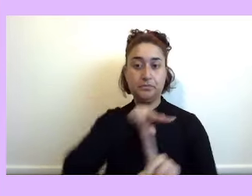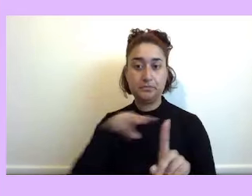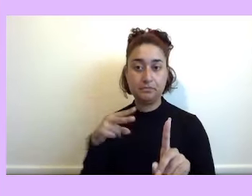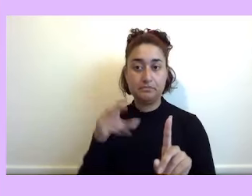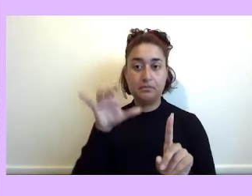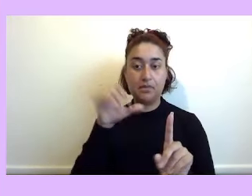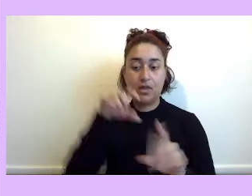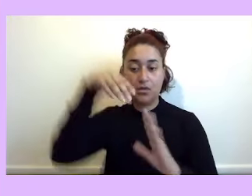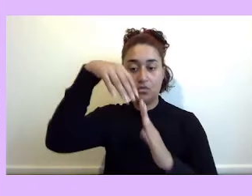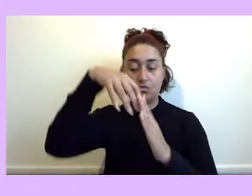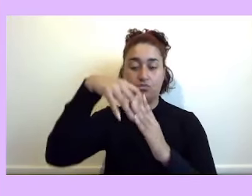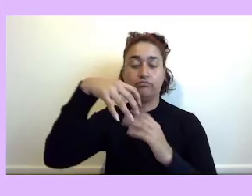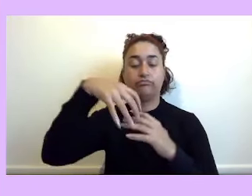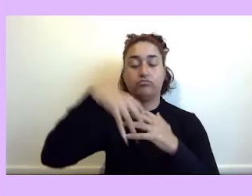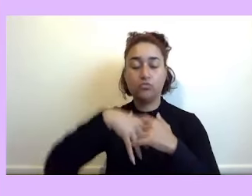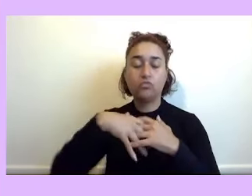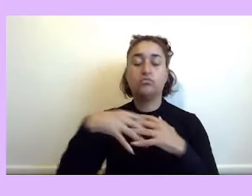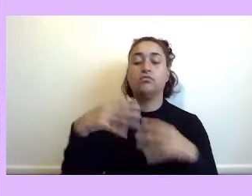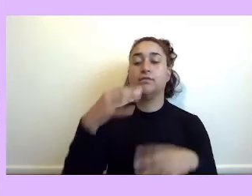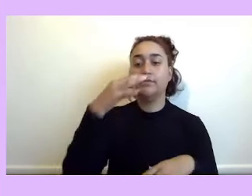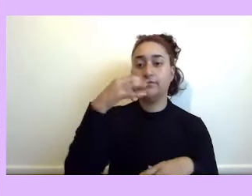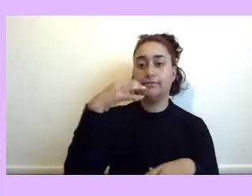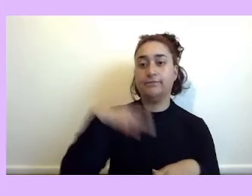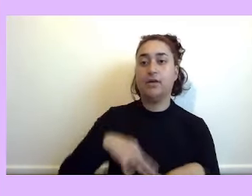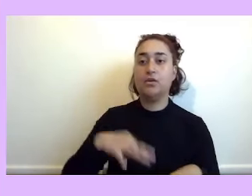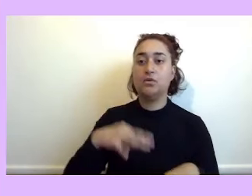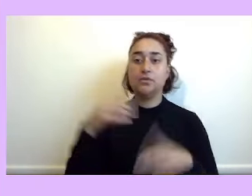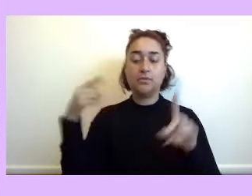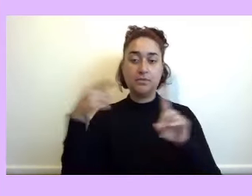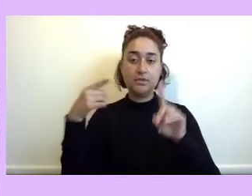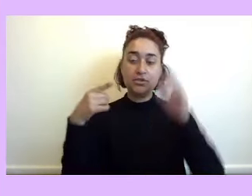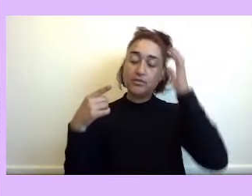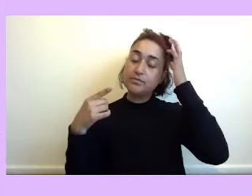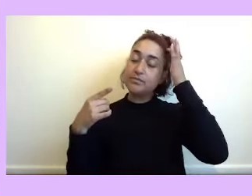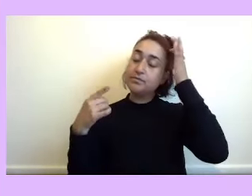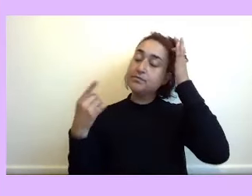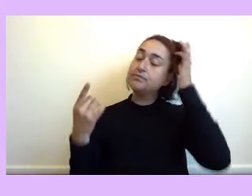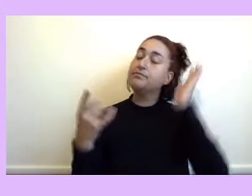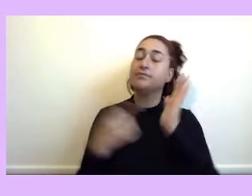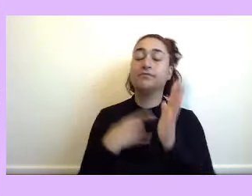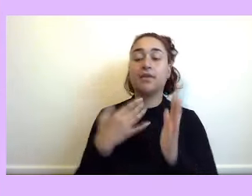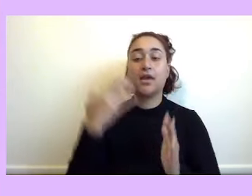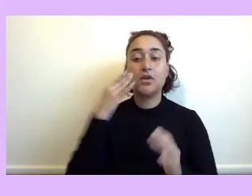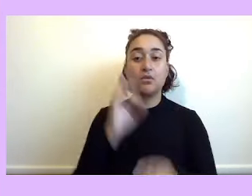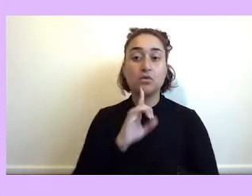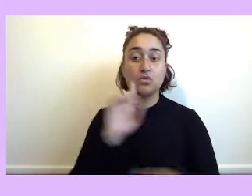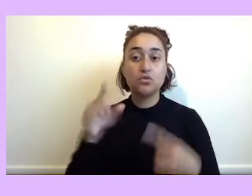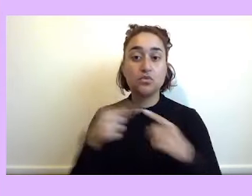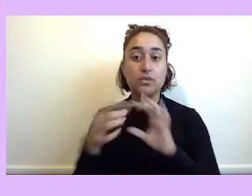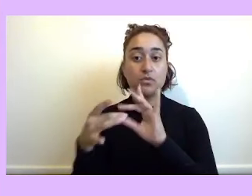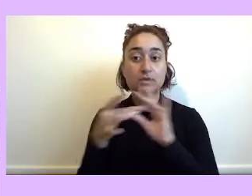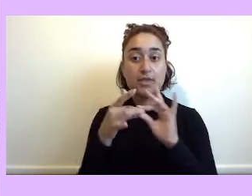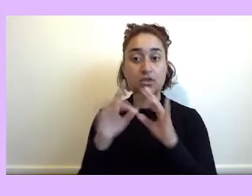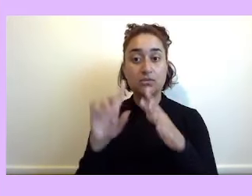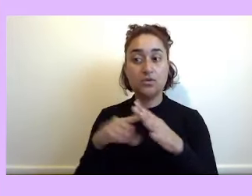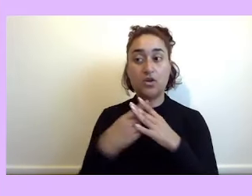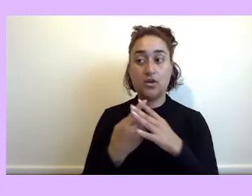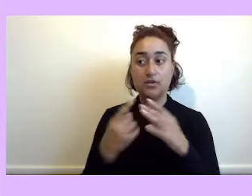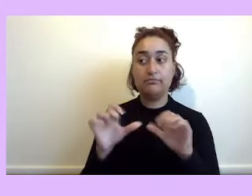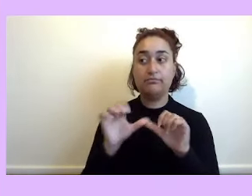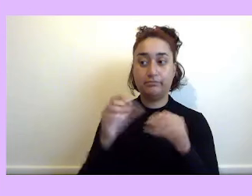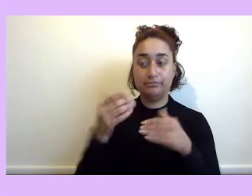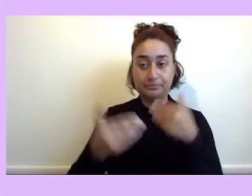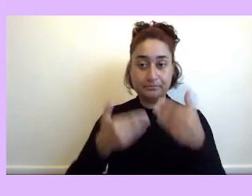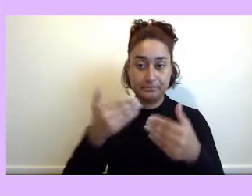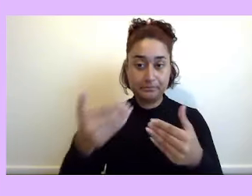and mission, always. Something that I know to be true is when these relationships started and as they have continued,